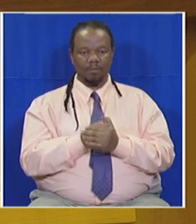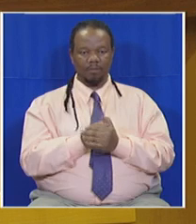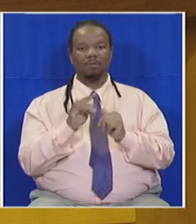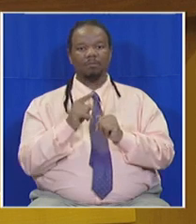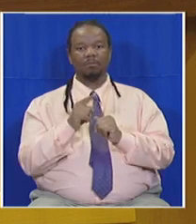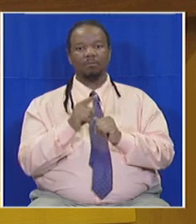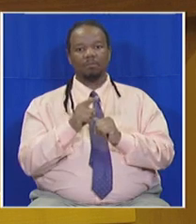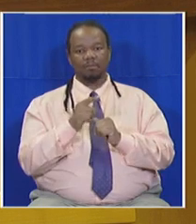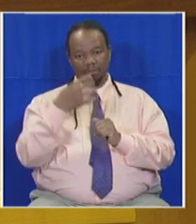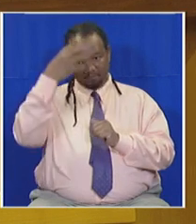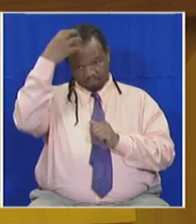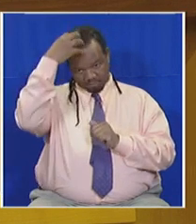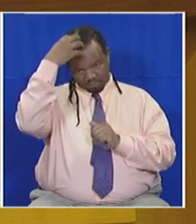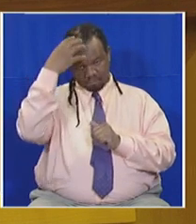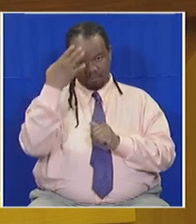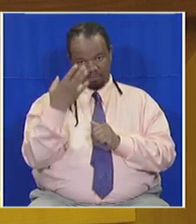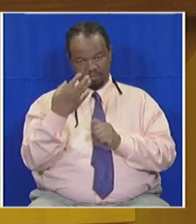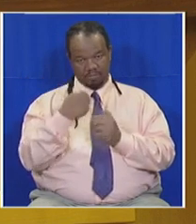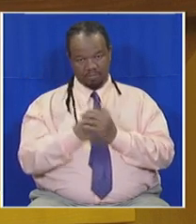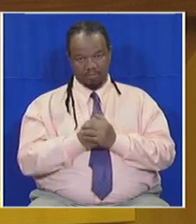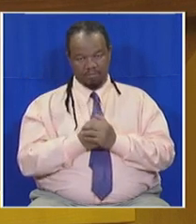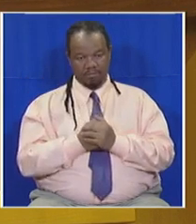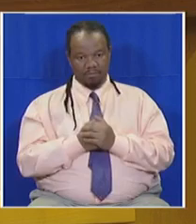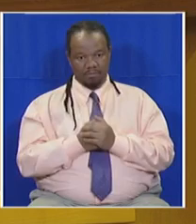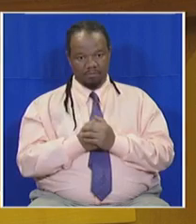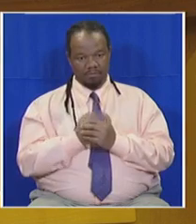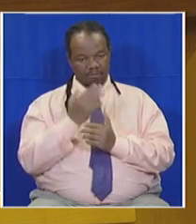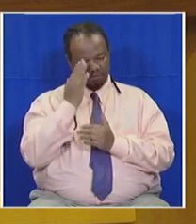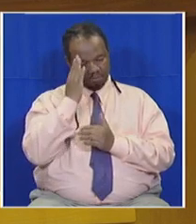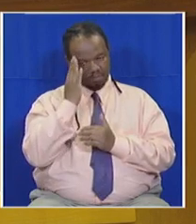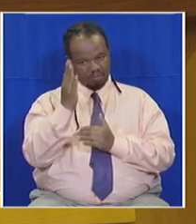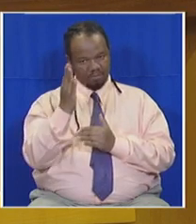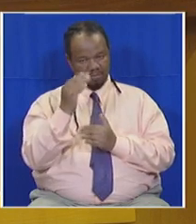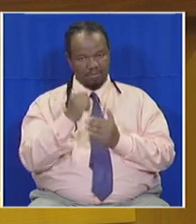all those who are here, I say to you, good afternoon.